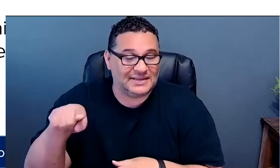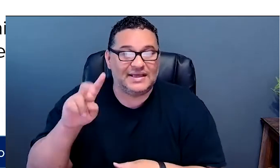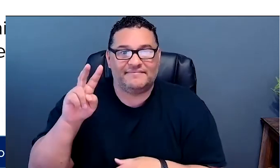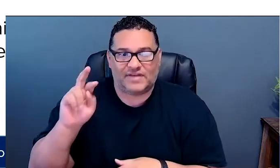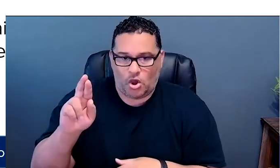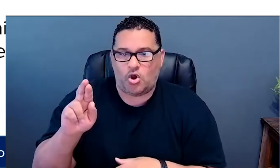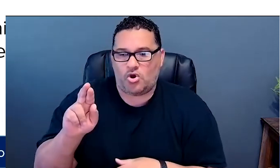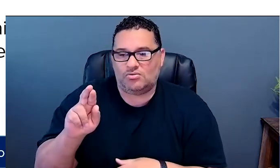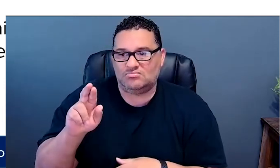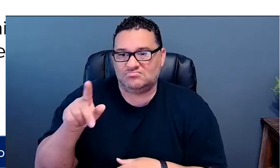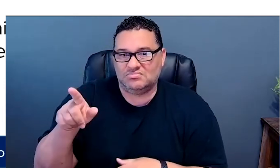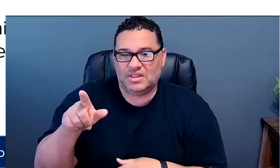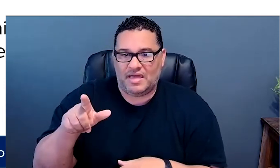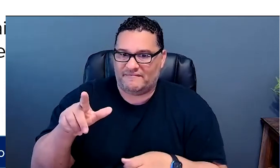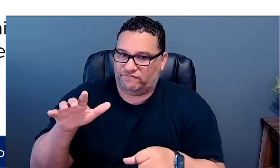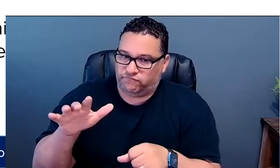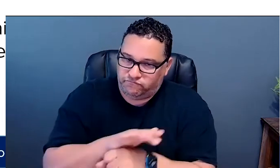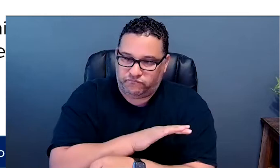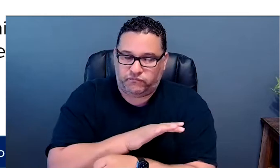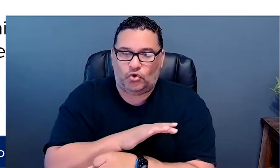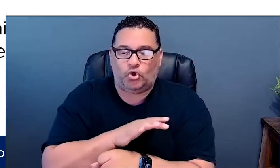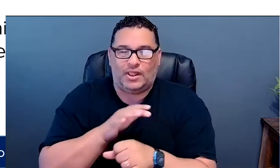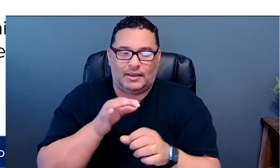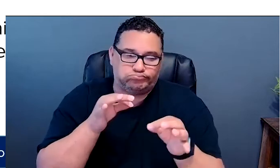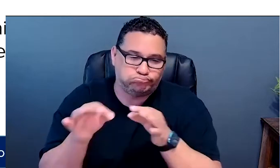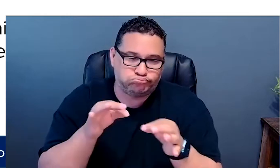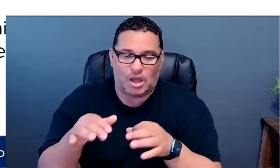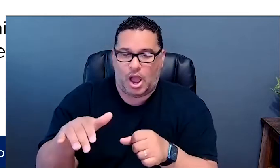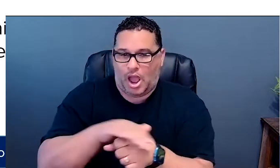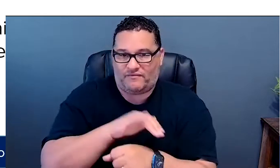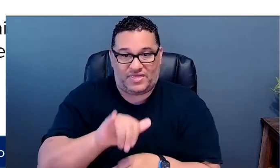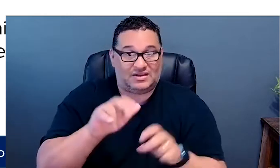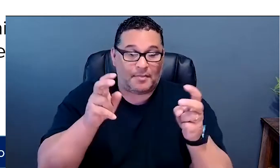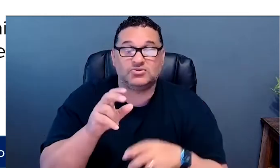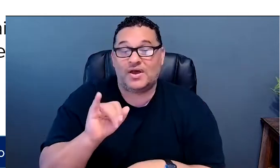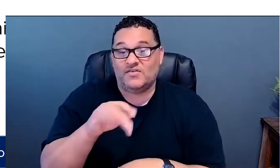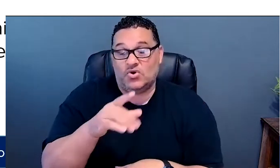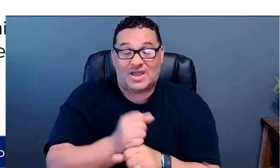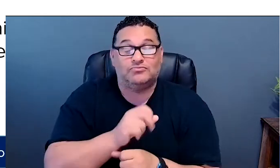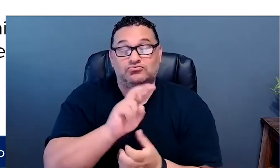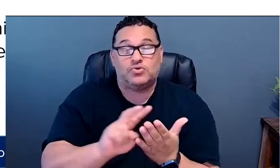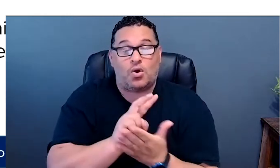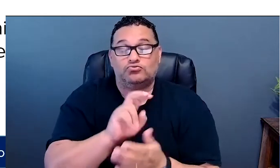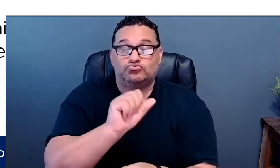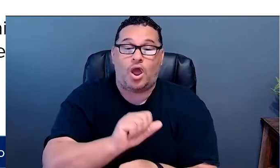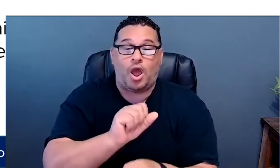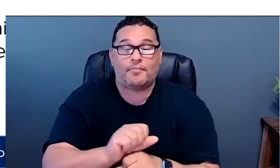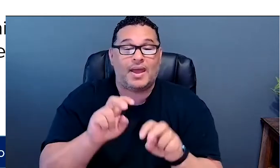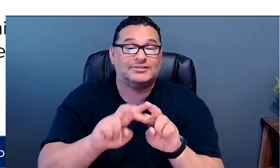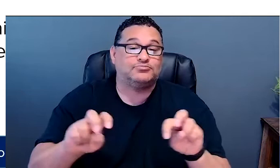fully cover that particular topic. So if you received a 2-hour job exploration